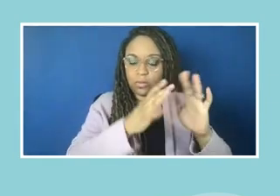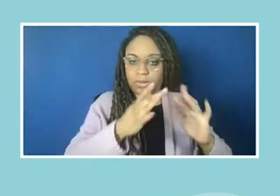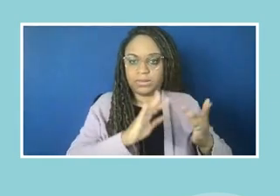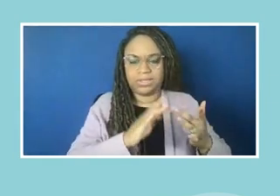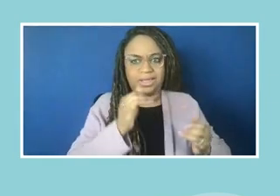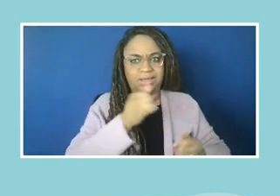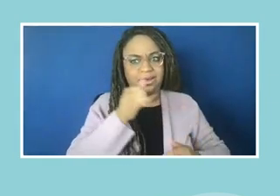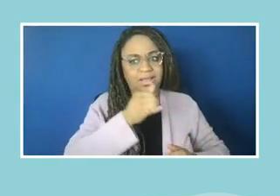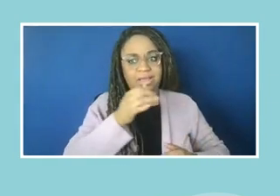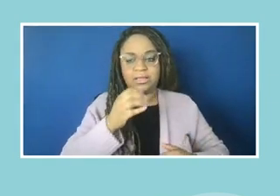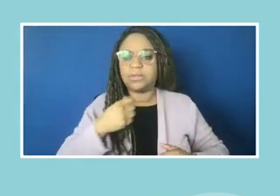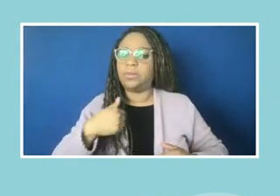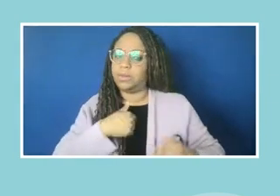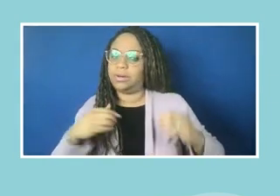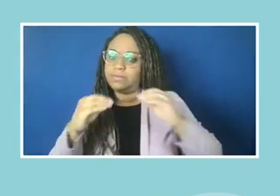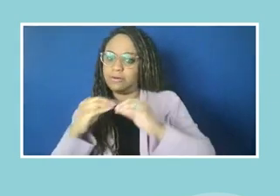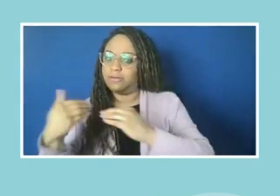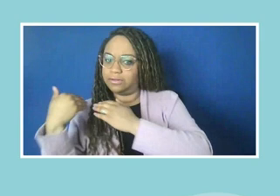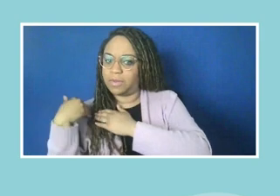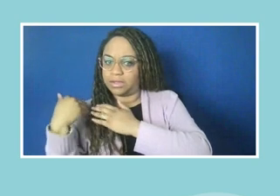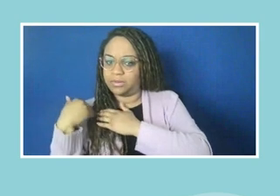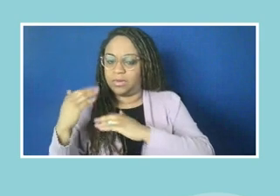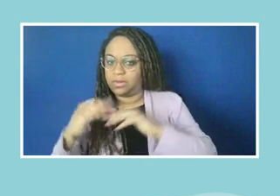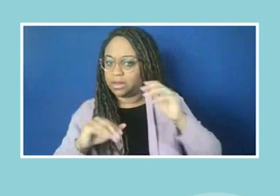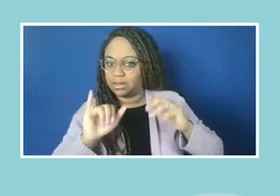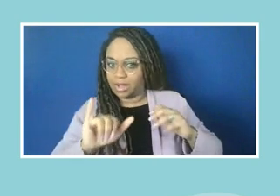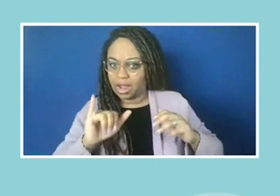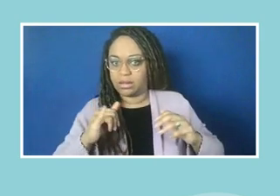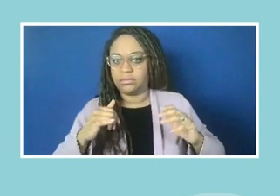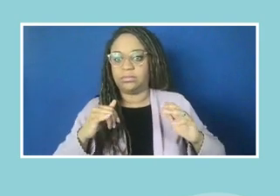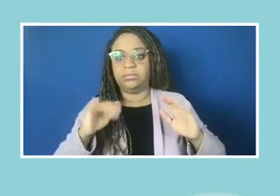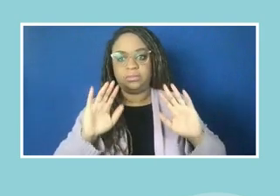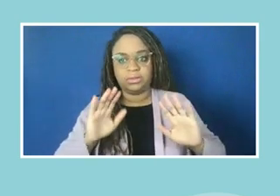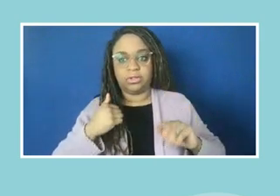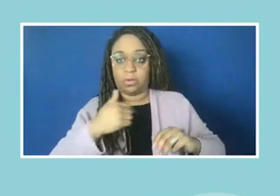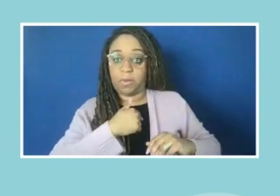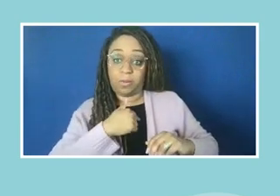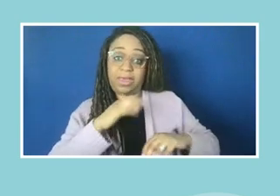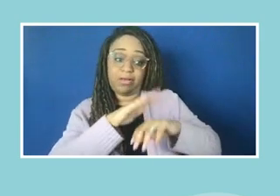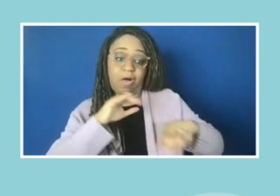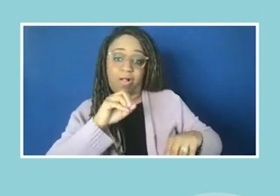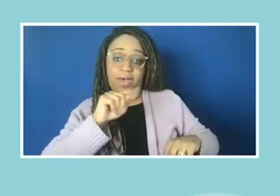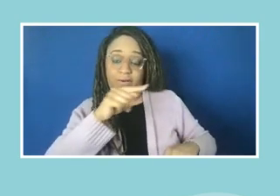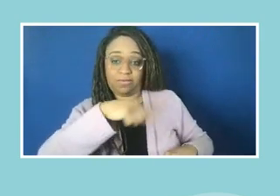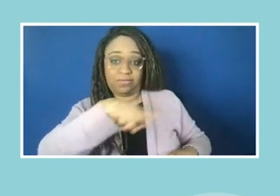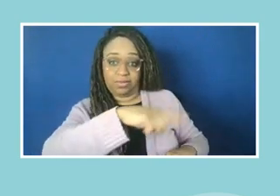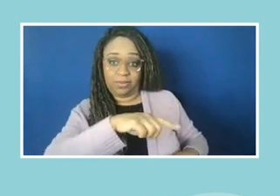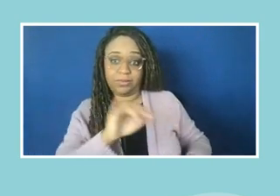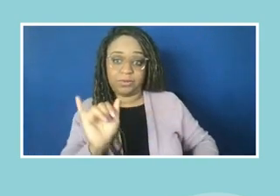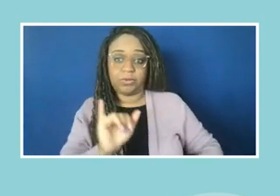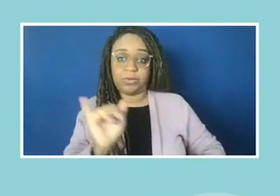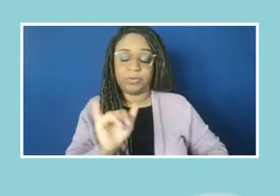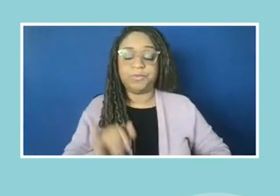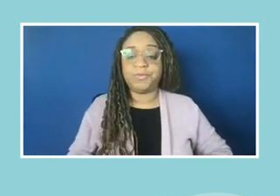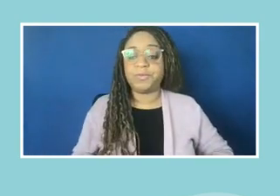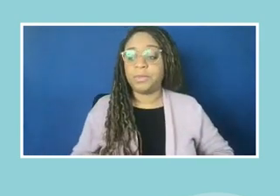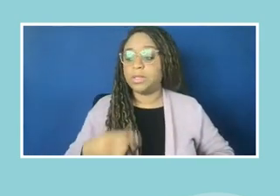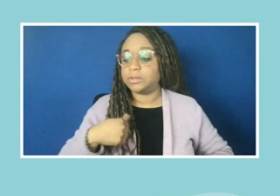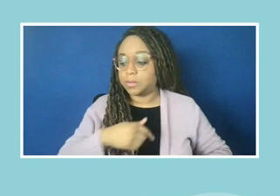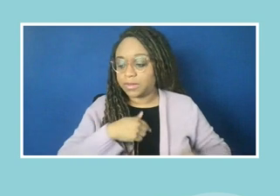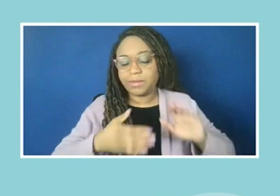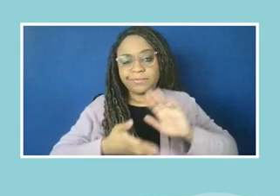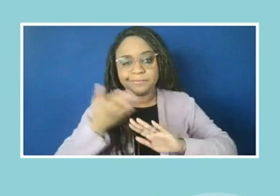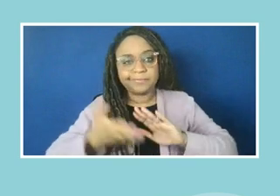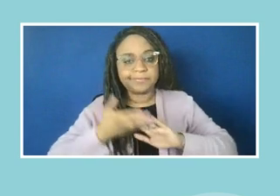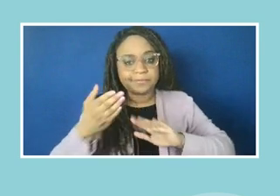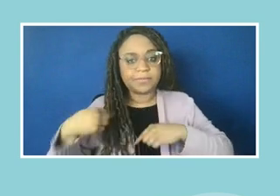We've been around for about 20 years. It'll be 21 in July, and we have been pretty much the go-to source for a